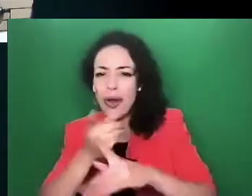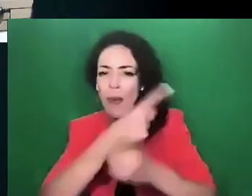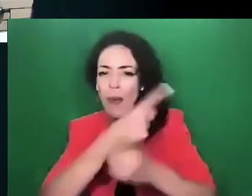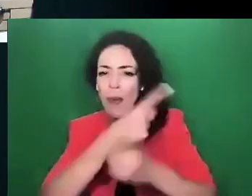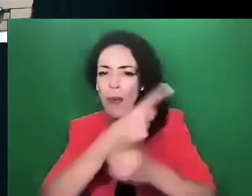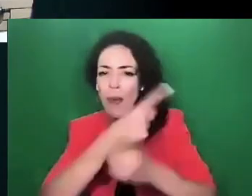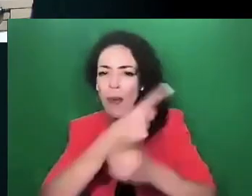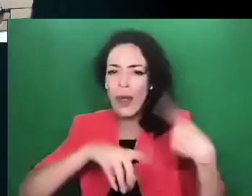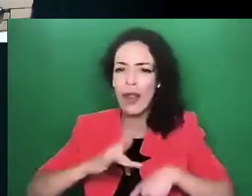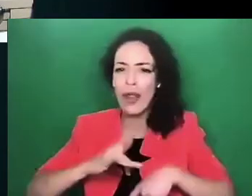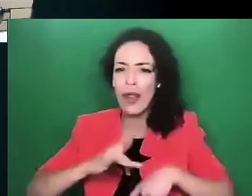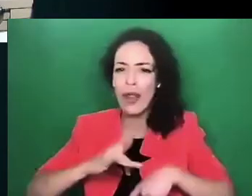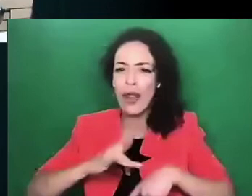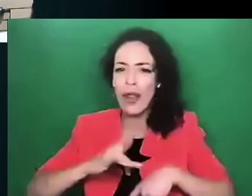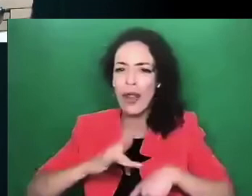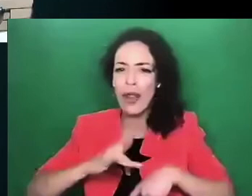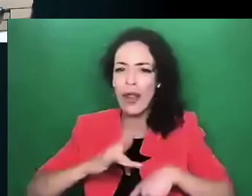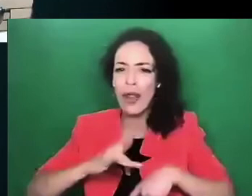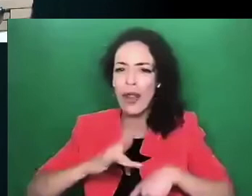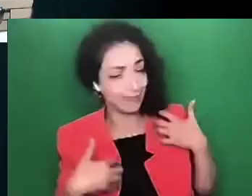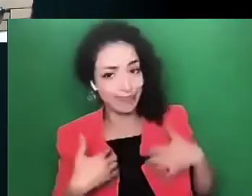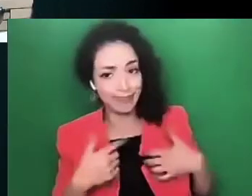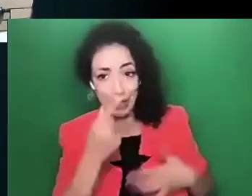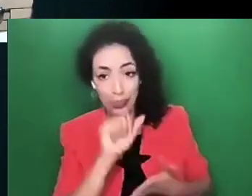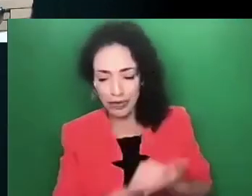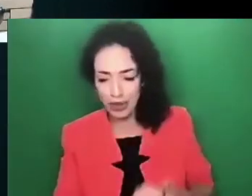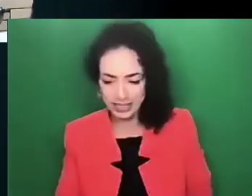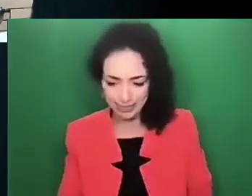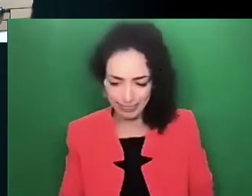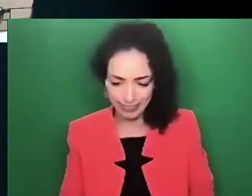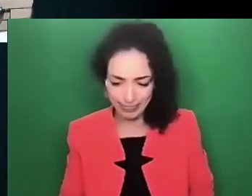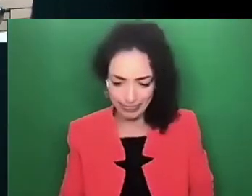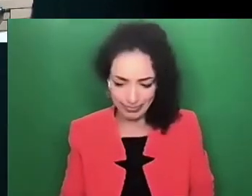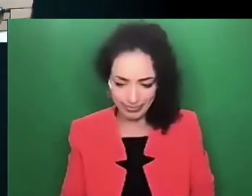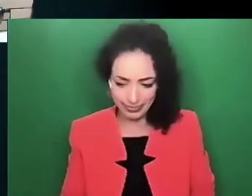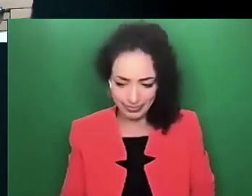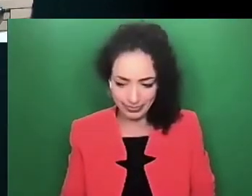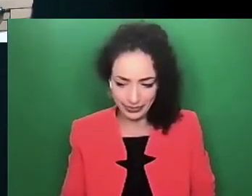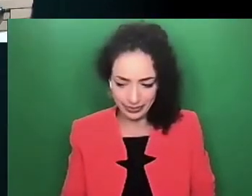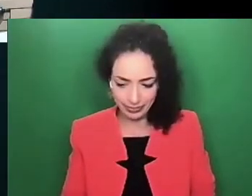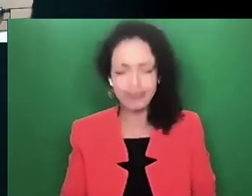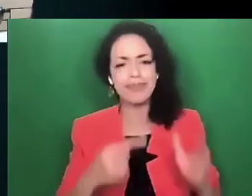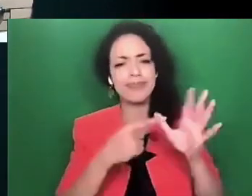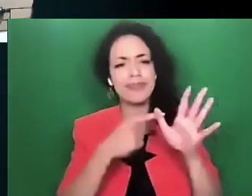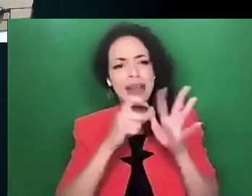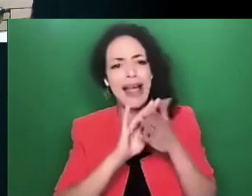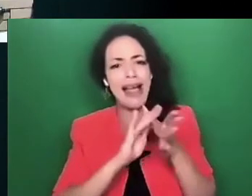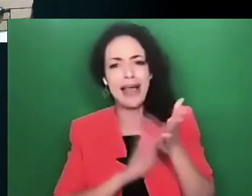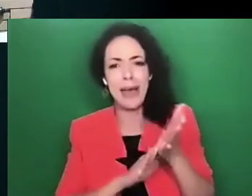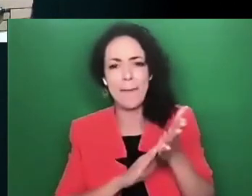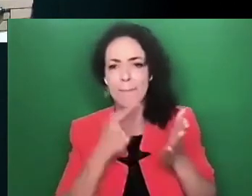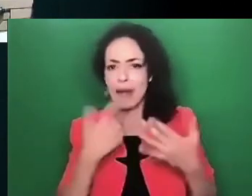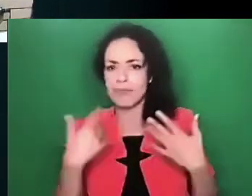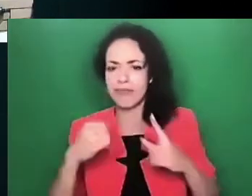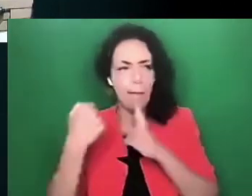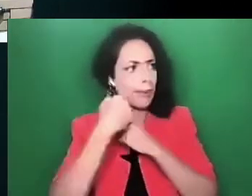you're probably right. Adham, I was sort of very struck by how you describe the kit, this